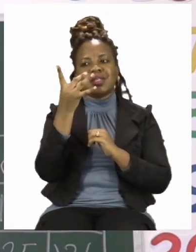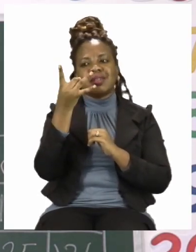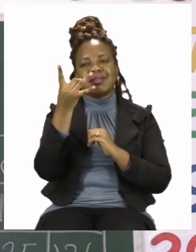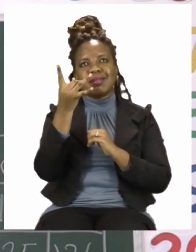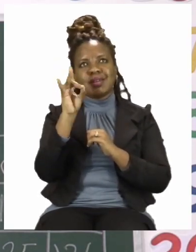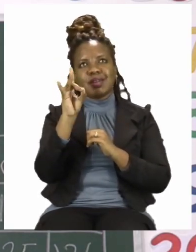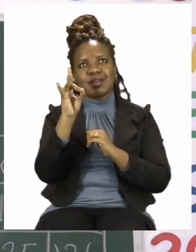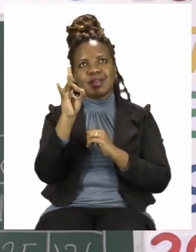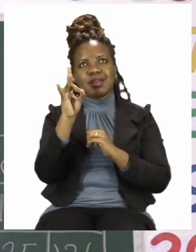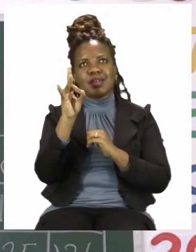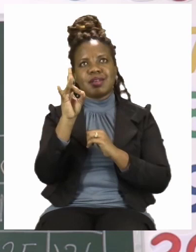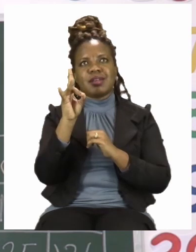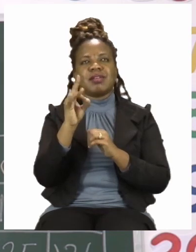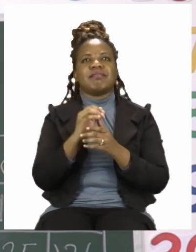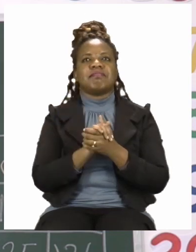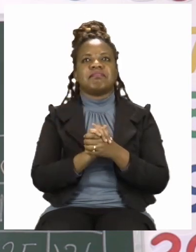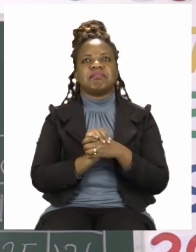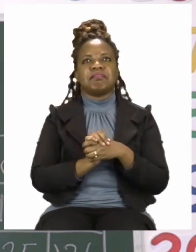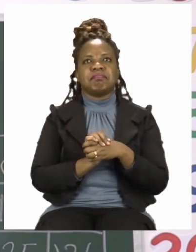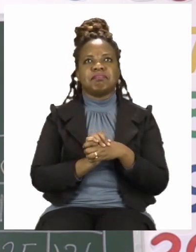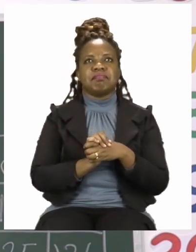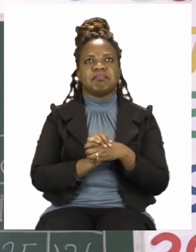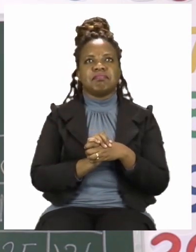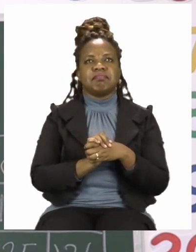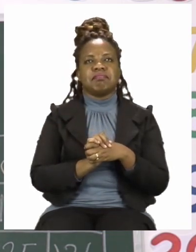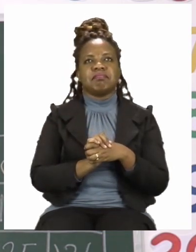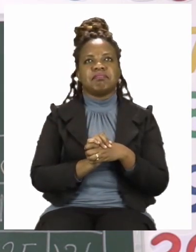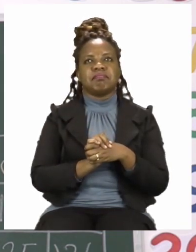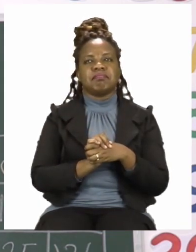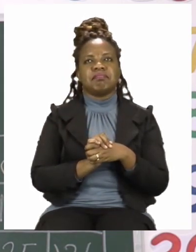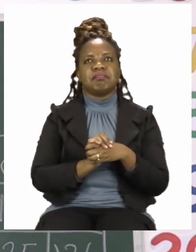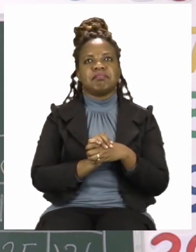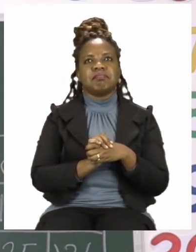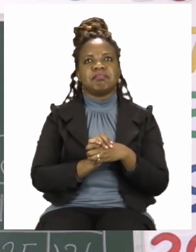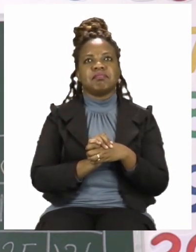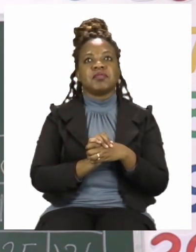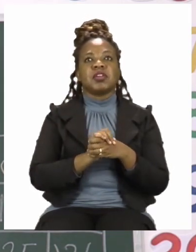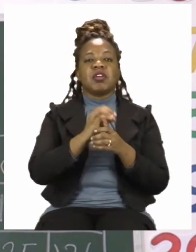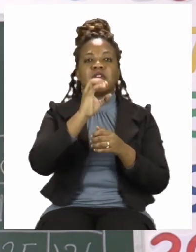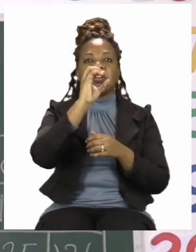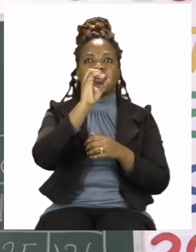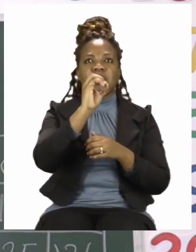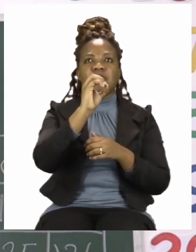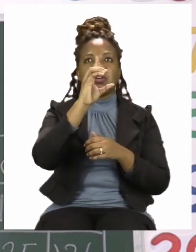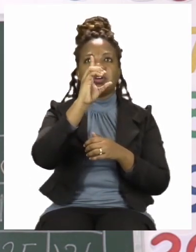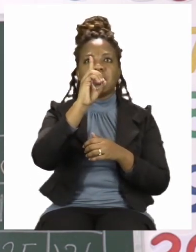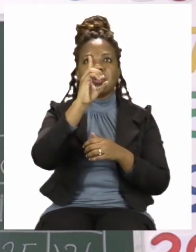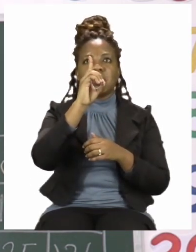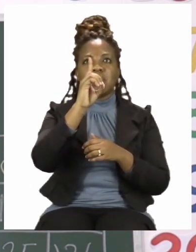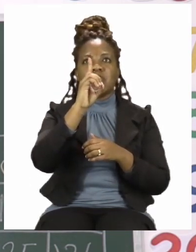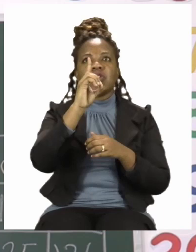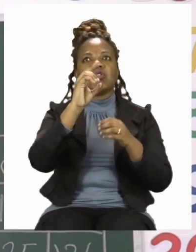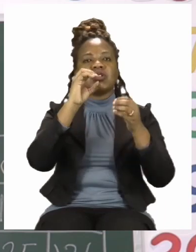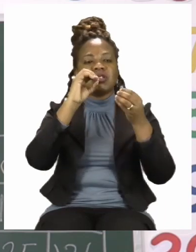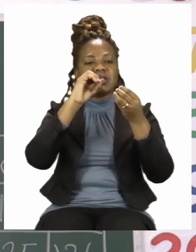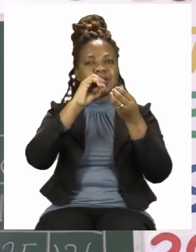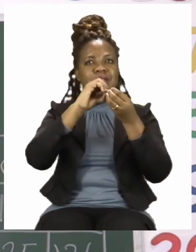6, or 8 at the end. For your odd numbers, you are going to only color